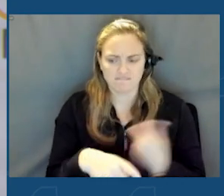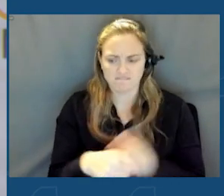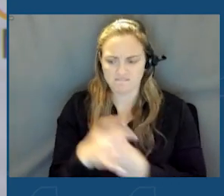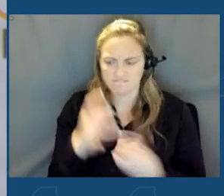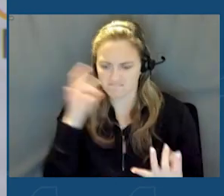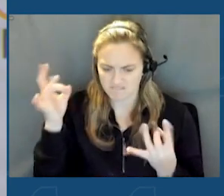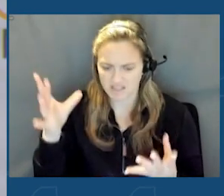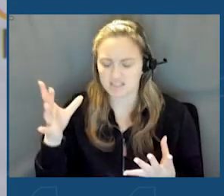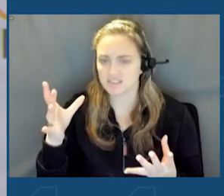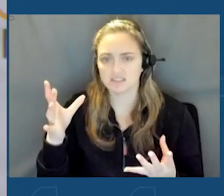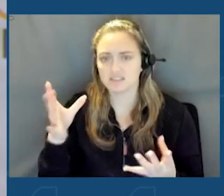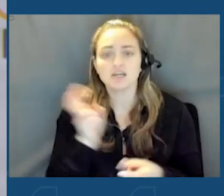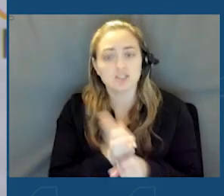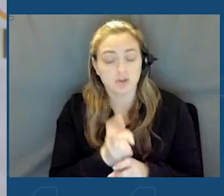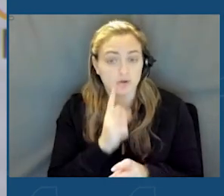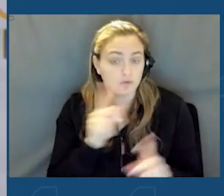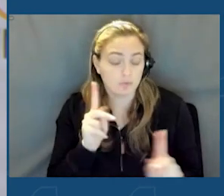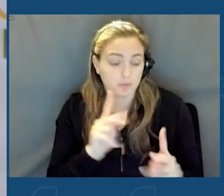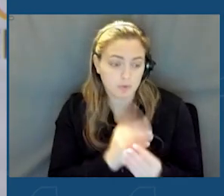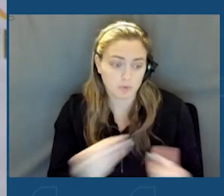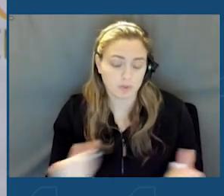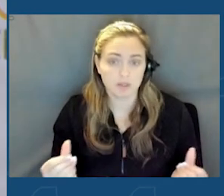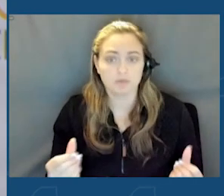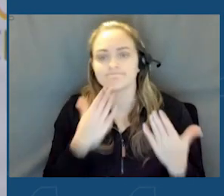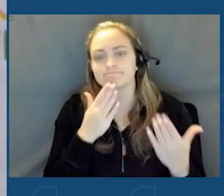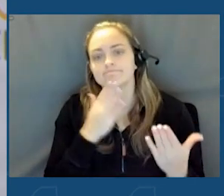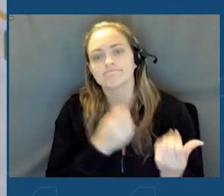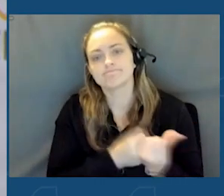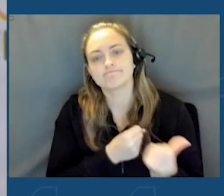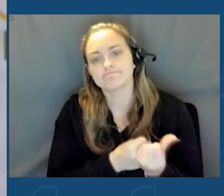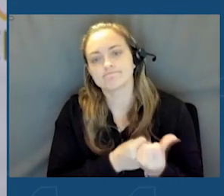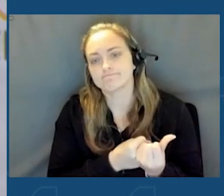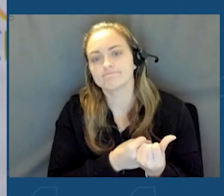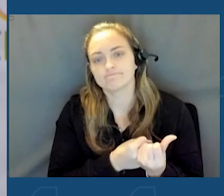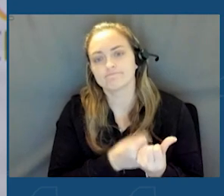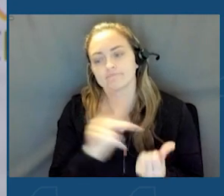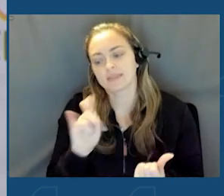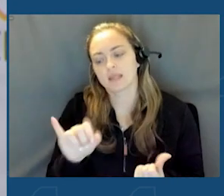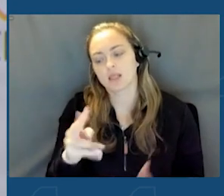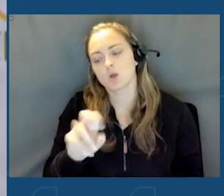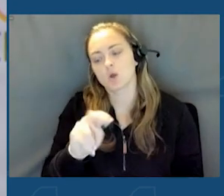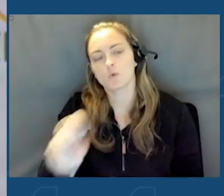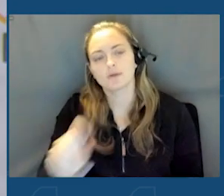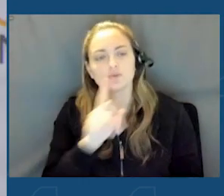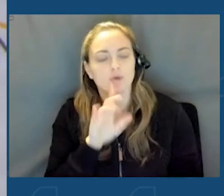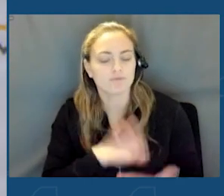for people to heal from that. And I thank you for being such an incredible champion, Kelly Owens. Let's give her another round of applause.